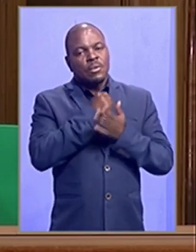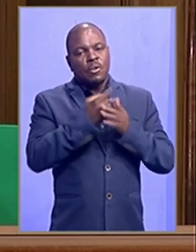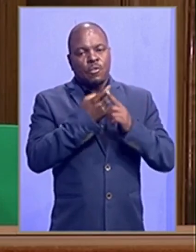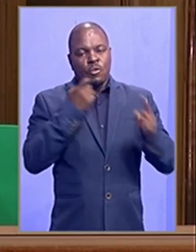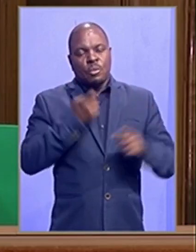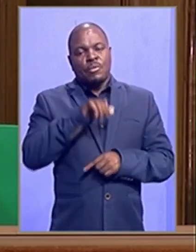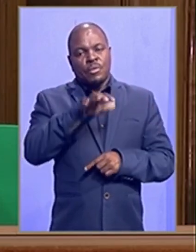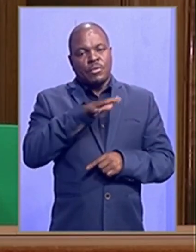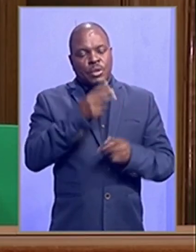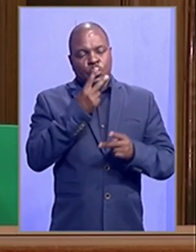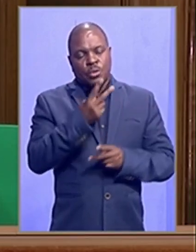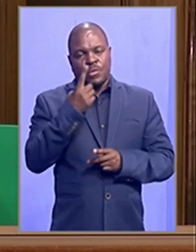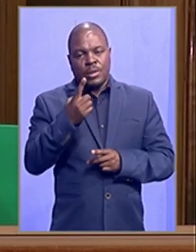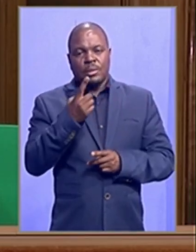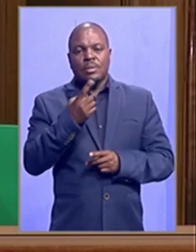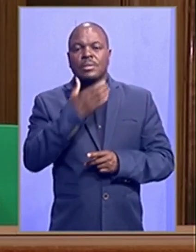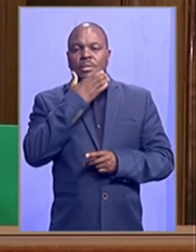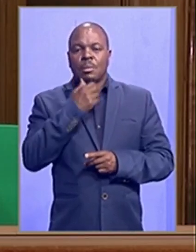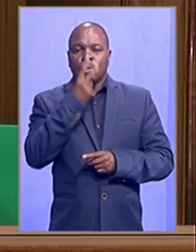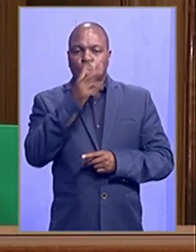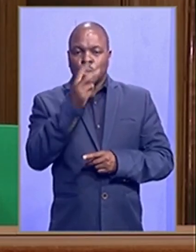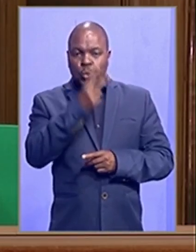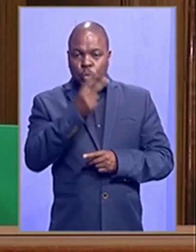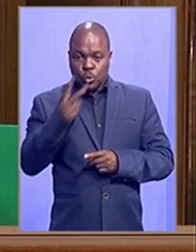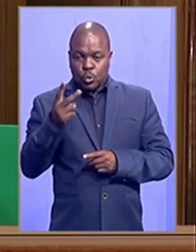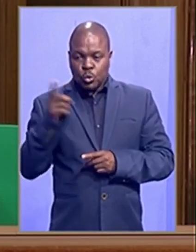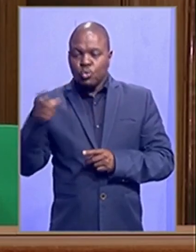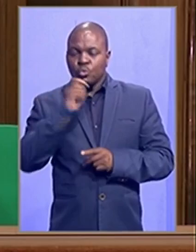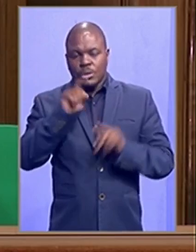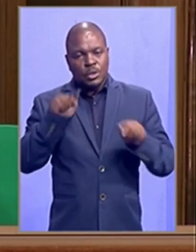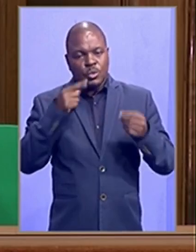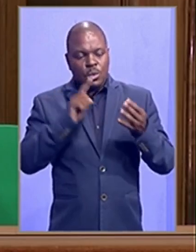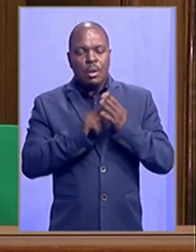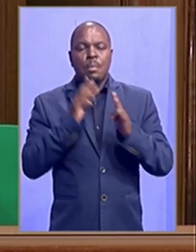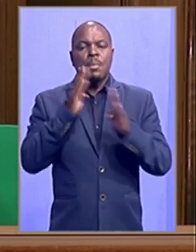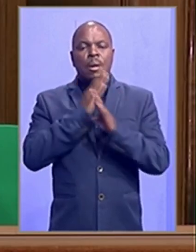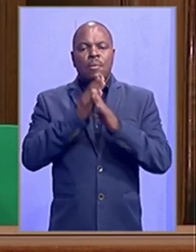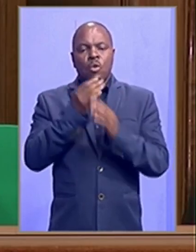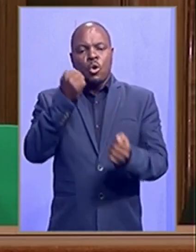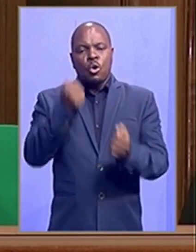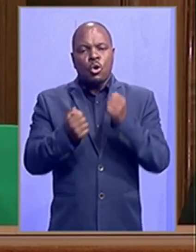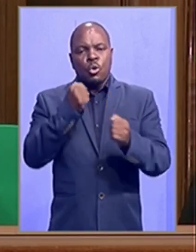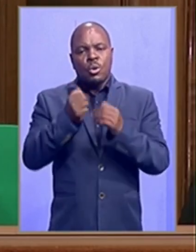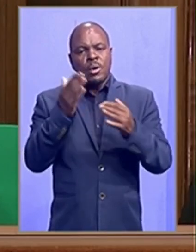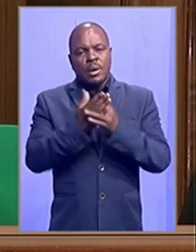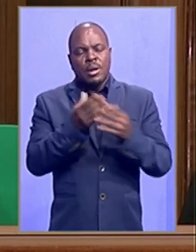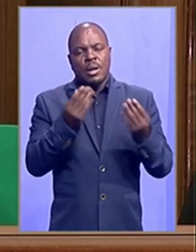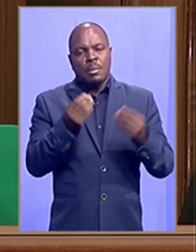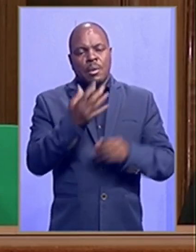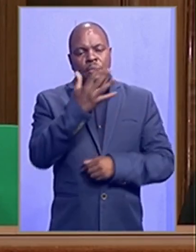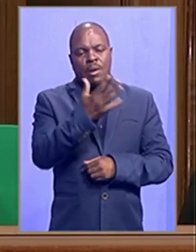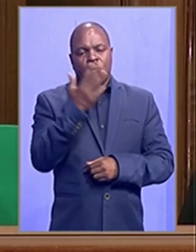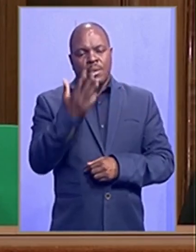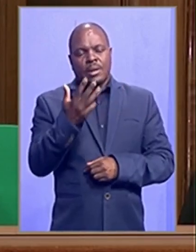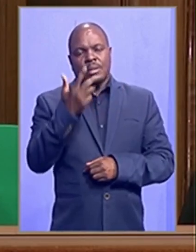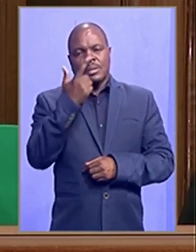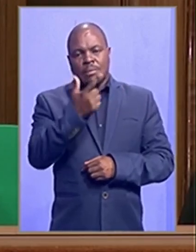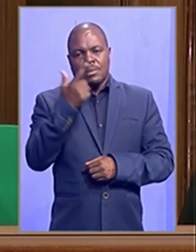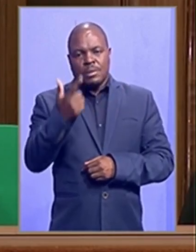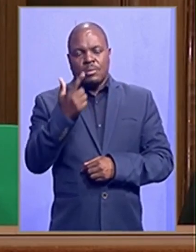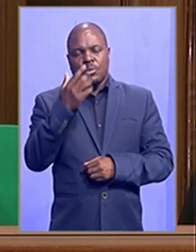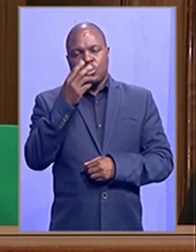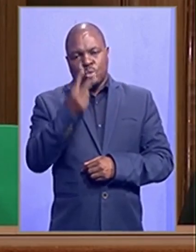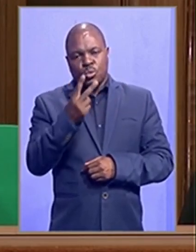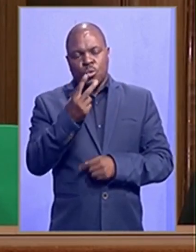of December 2022, or to pursue the private prosecution under case number 59772